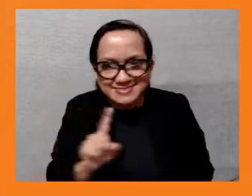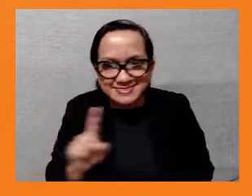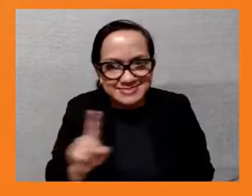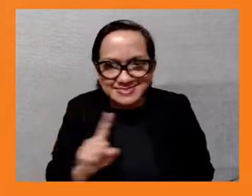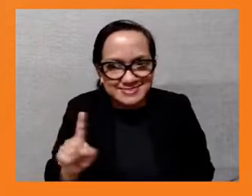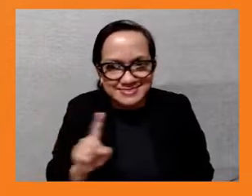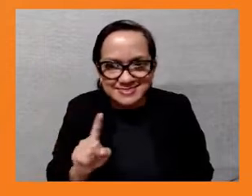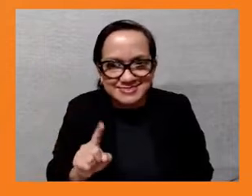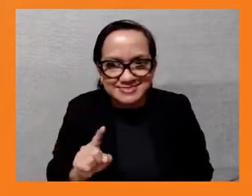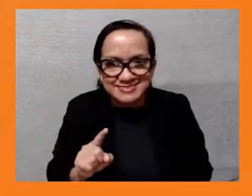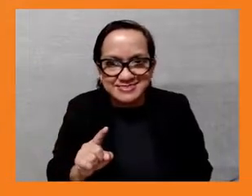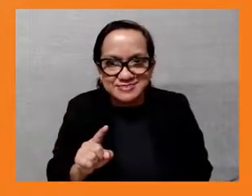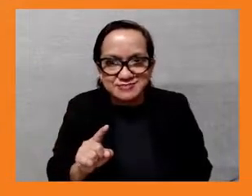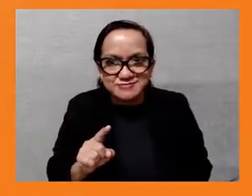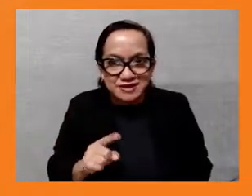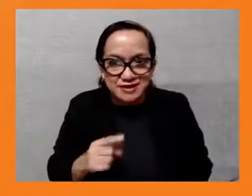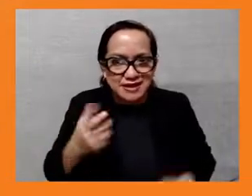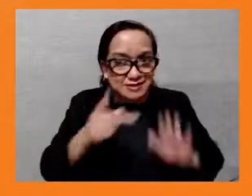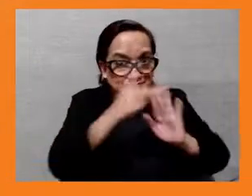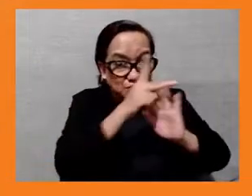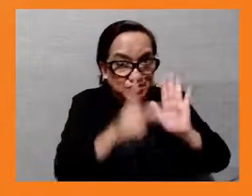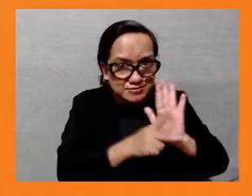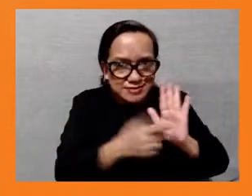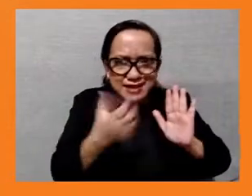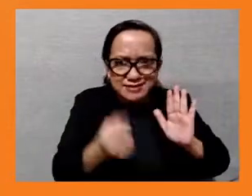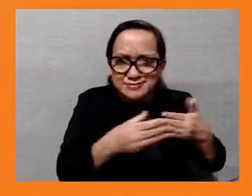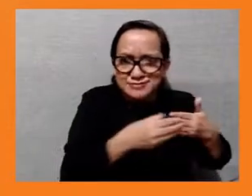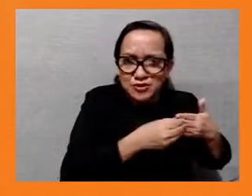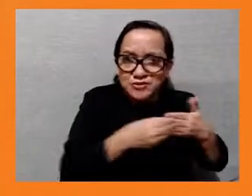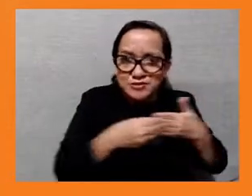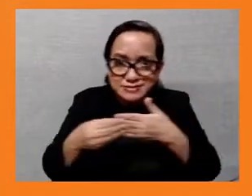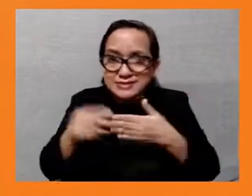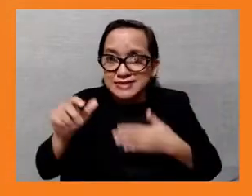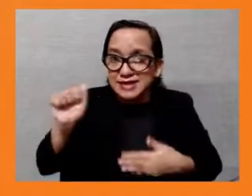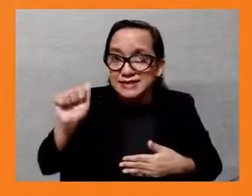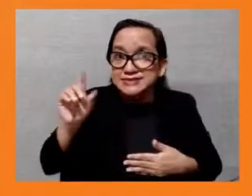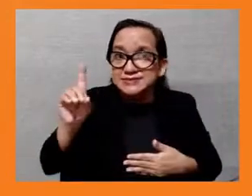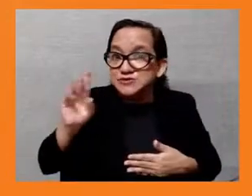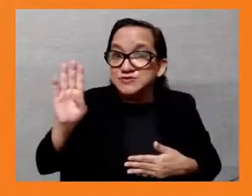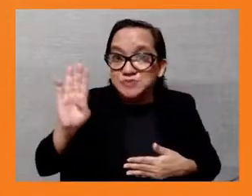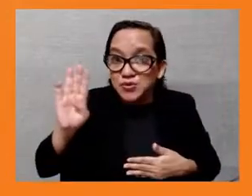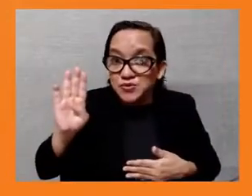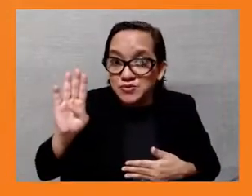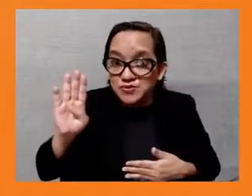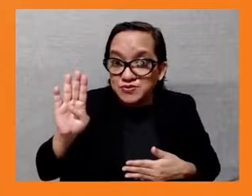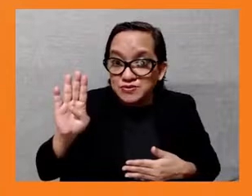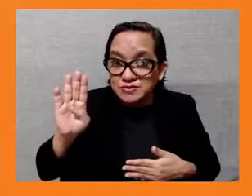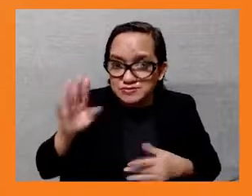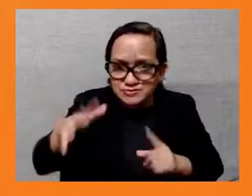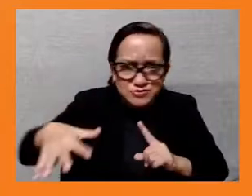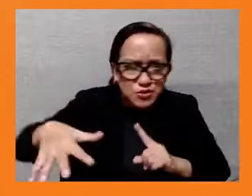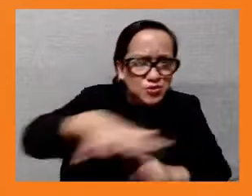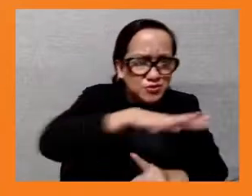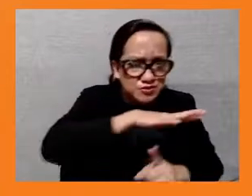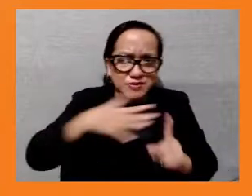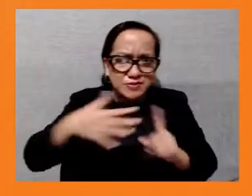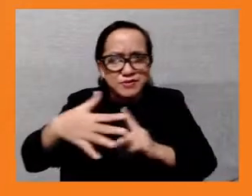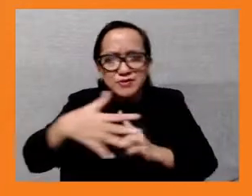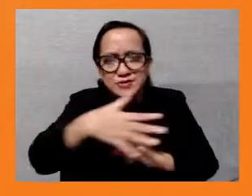energy policy. And I know that was just discussed yesterday. There's work that's being done there on guidance around waste to